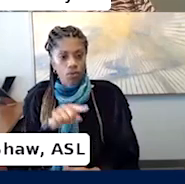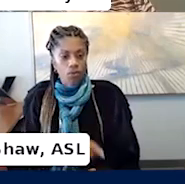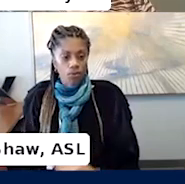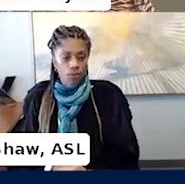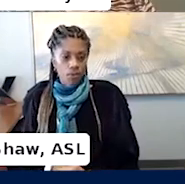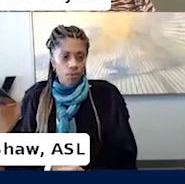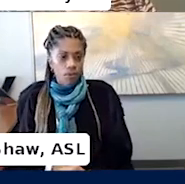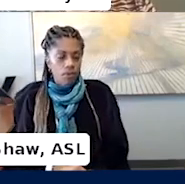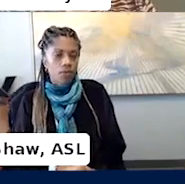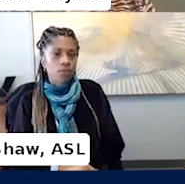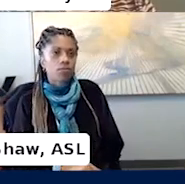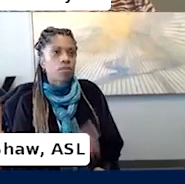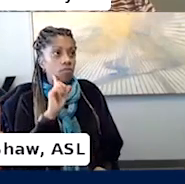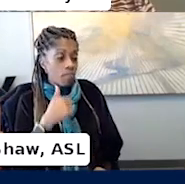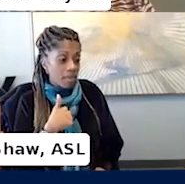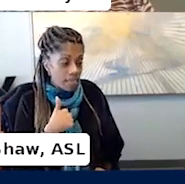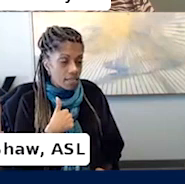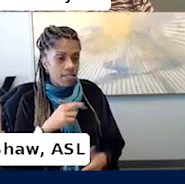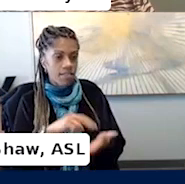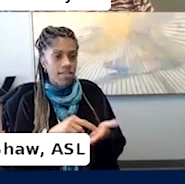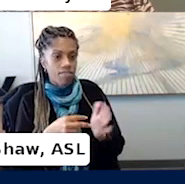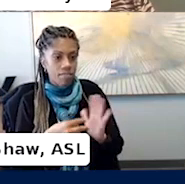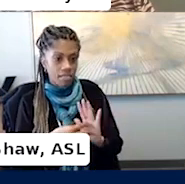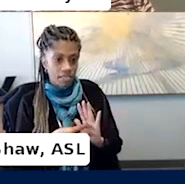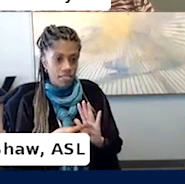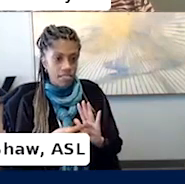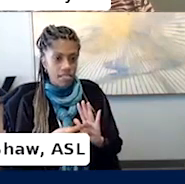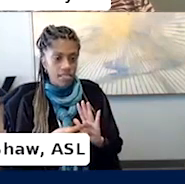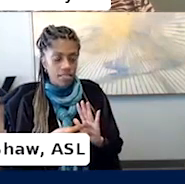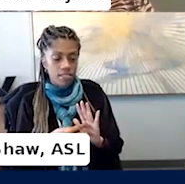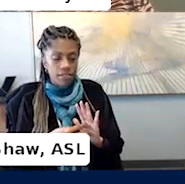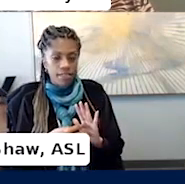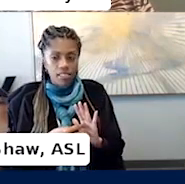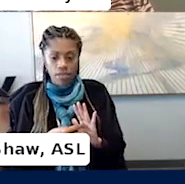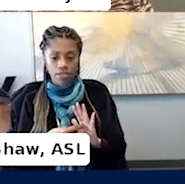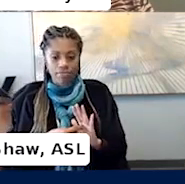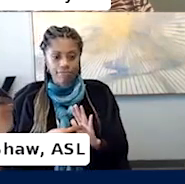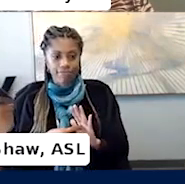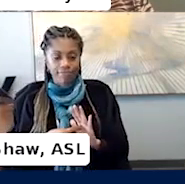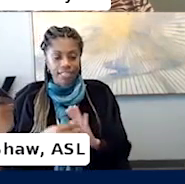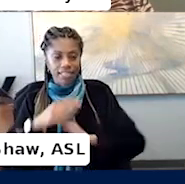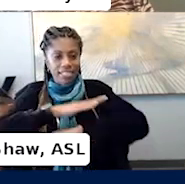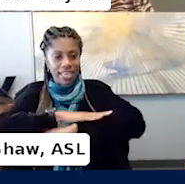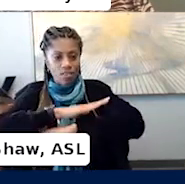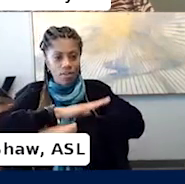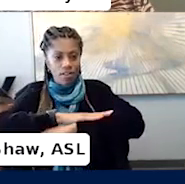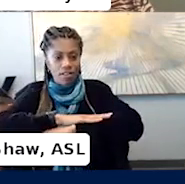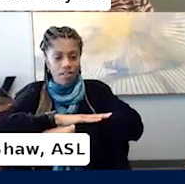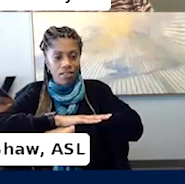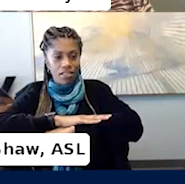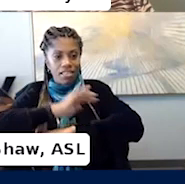Ethical storytelling means to me, it's about setting a table, right? It starts before